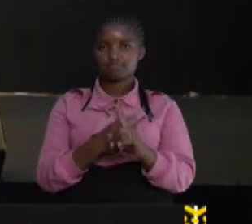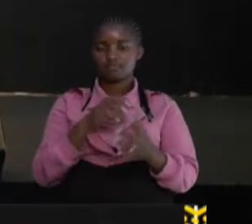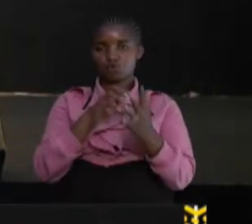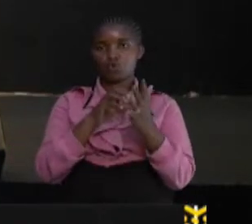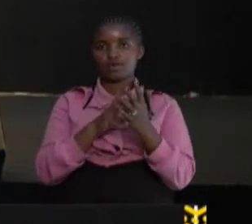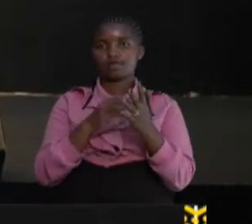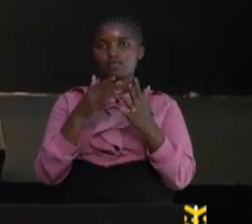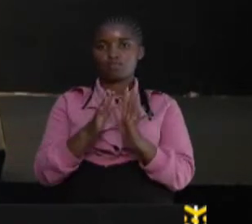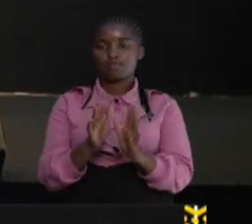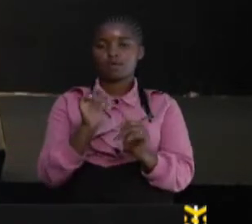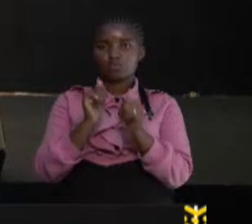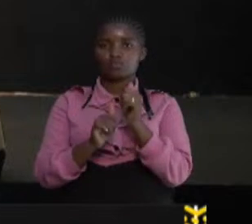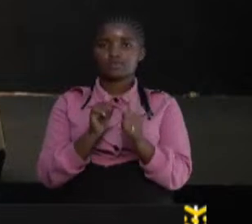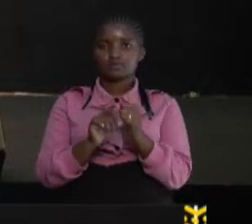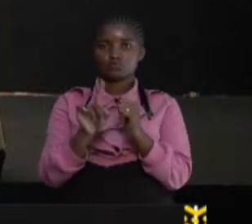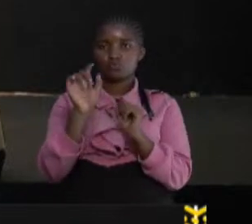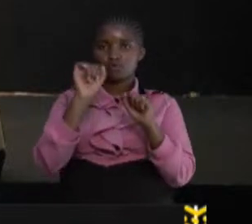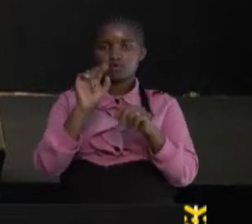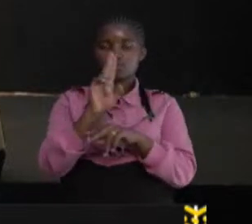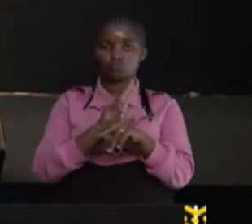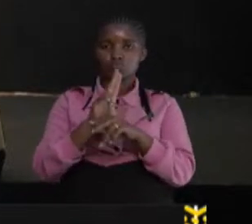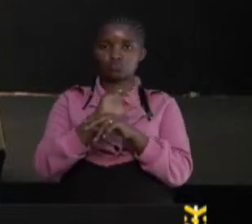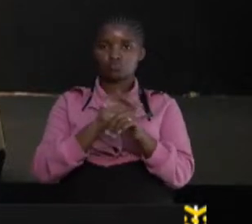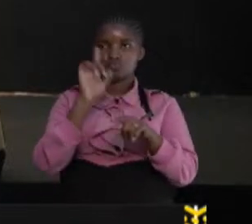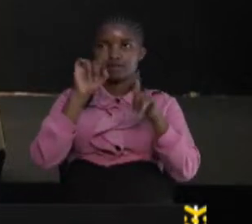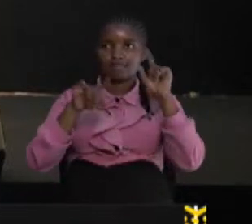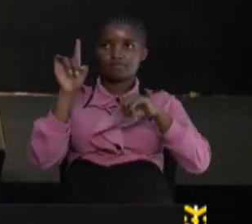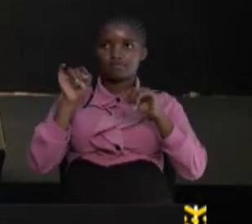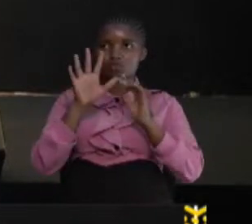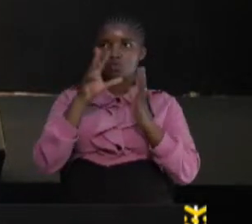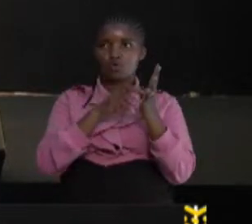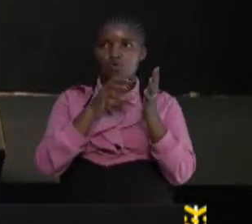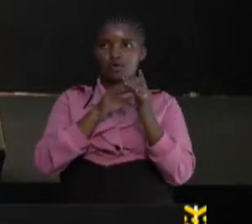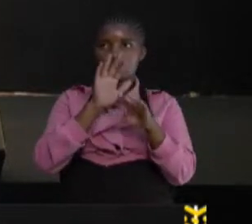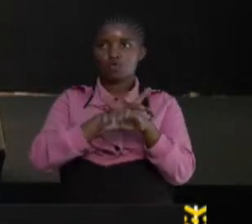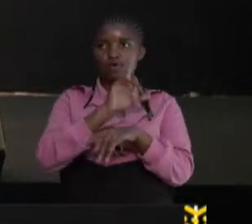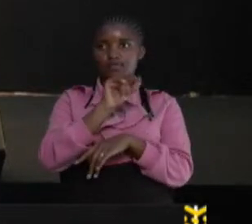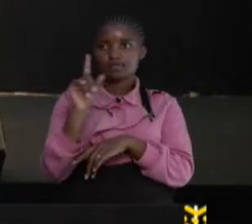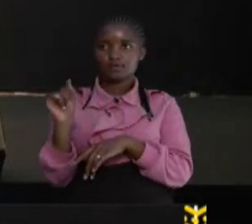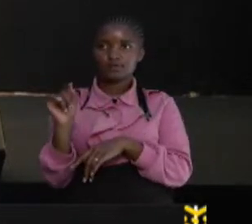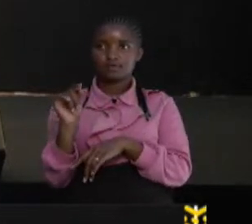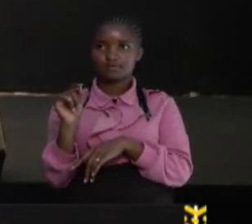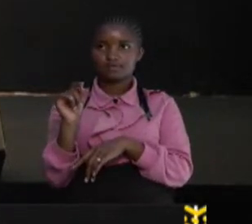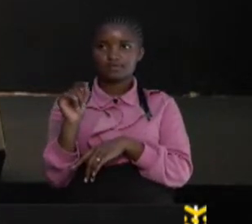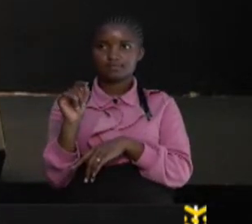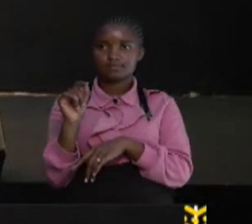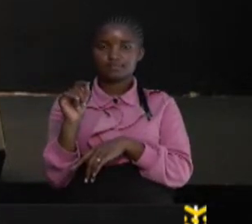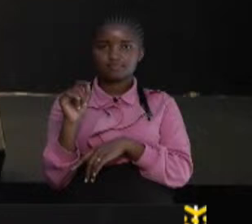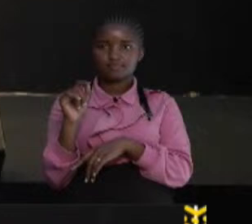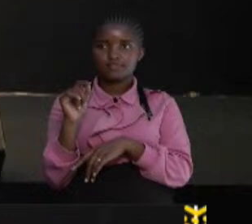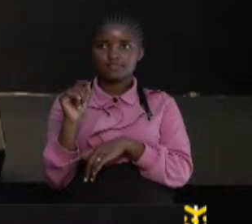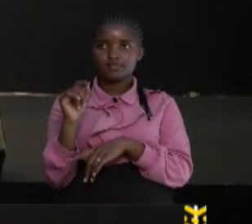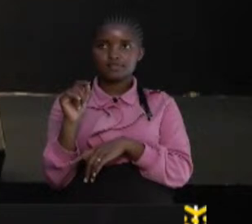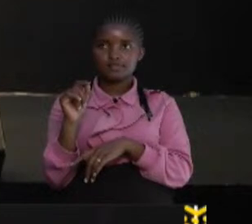content formats that you can use to diversify your content on TikTok. Next slide.